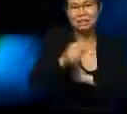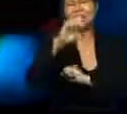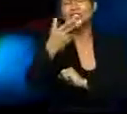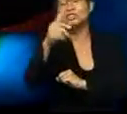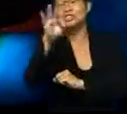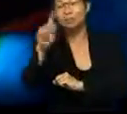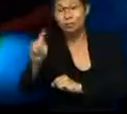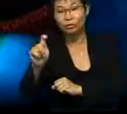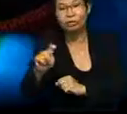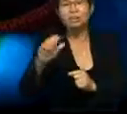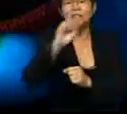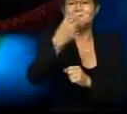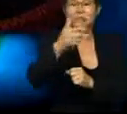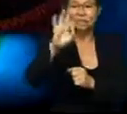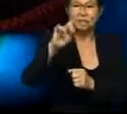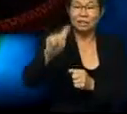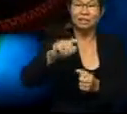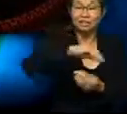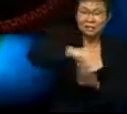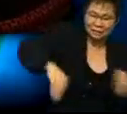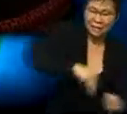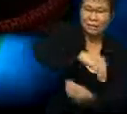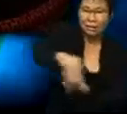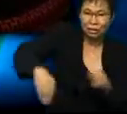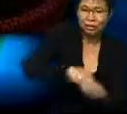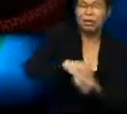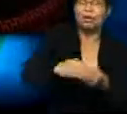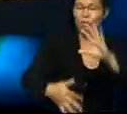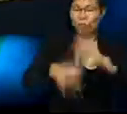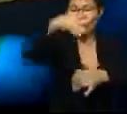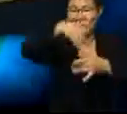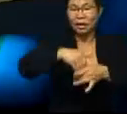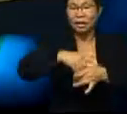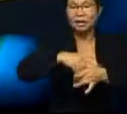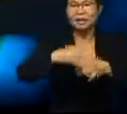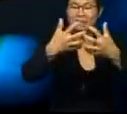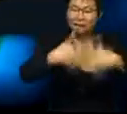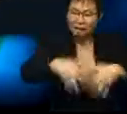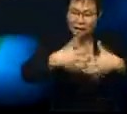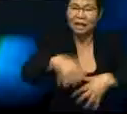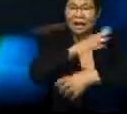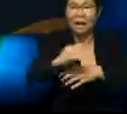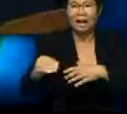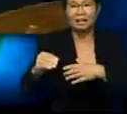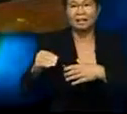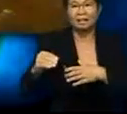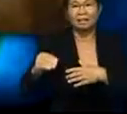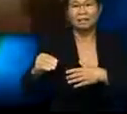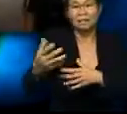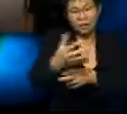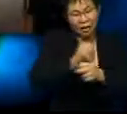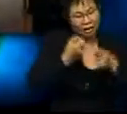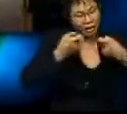The shaft then turns the rotor that is found inside the generator, and voila, you